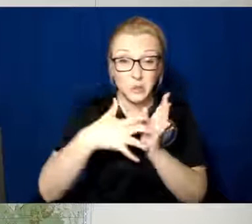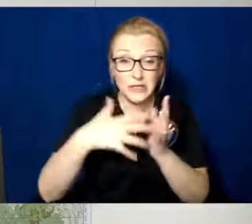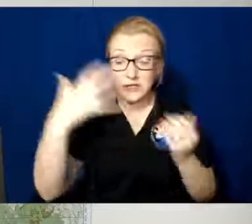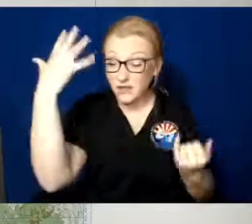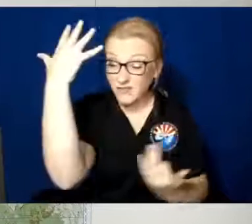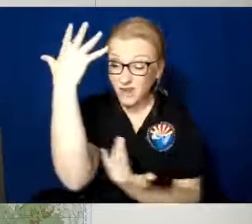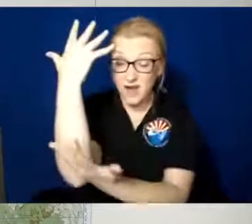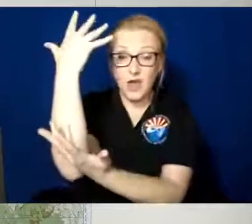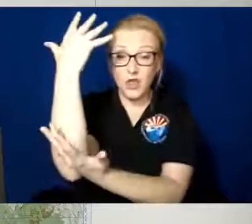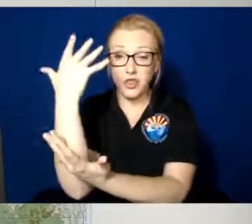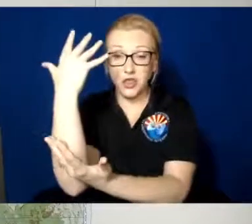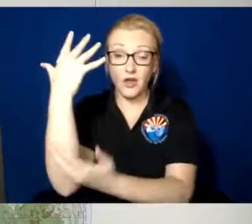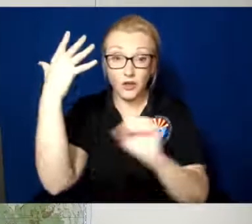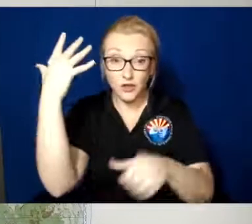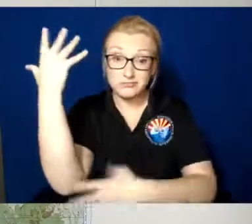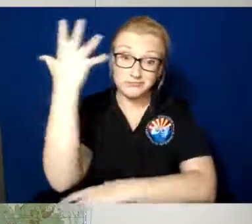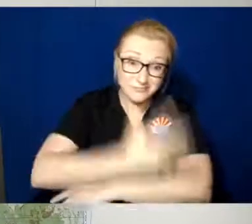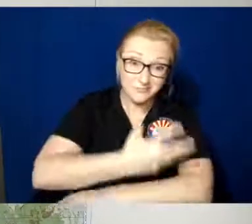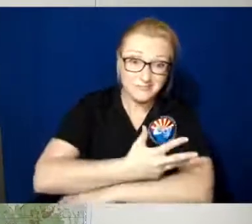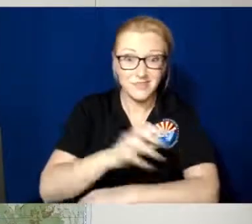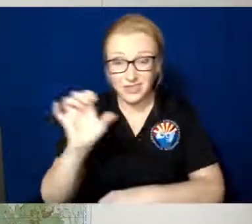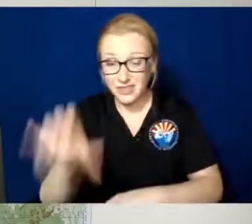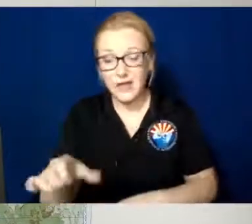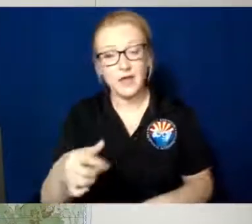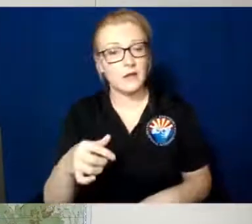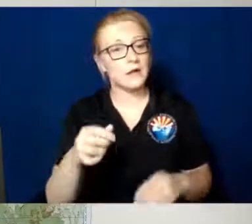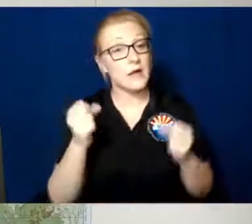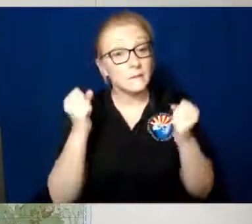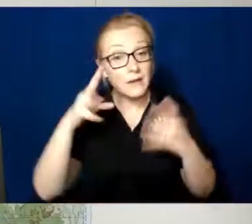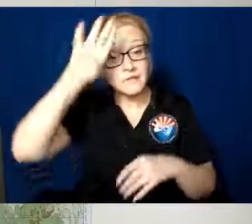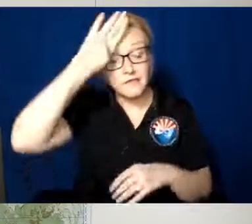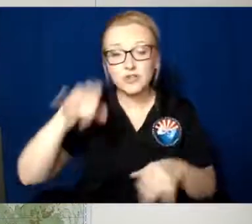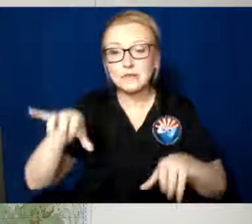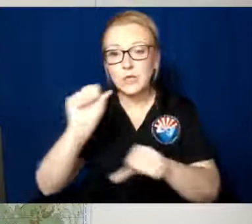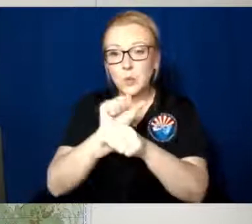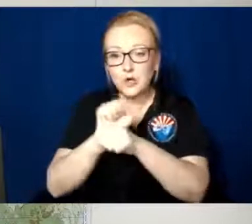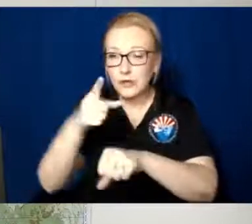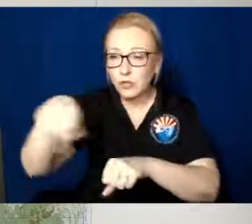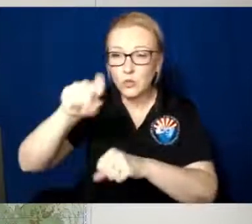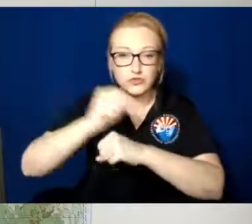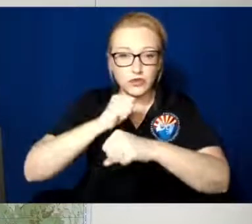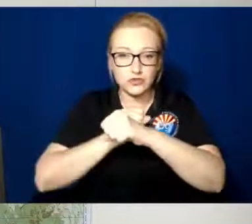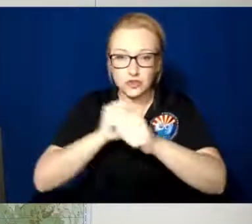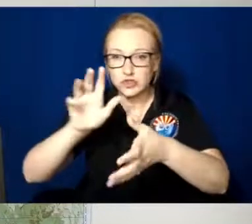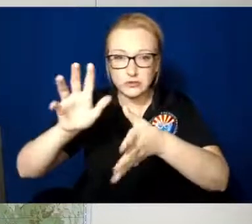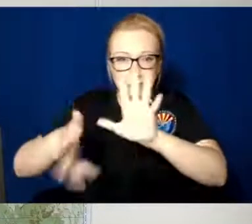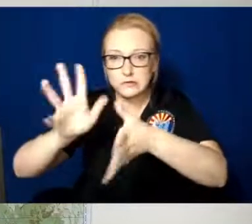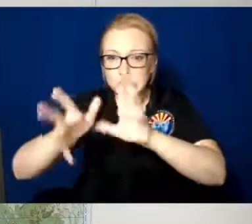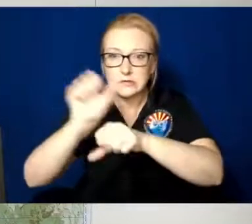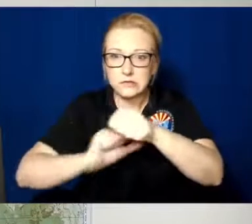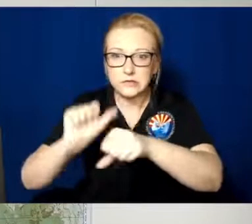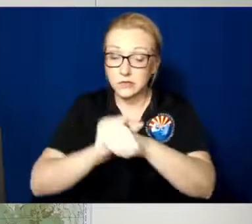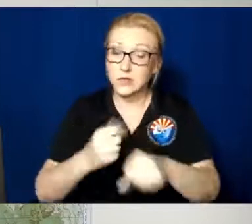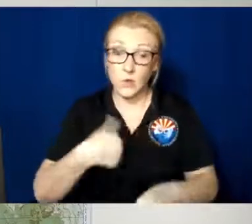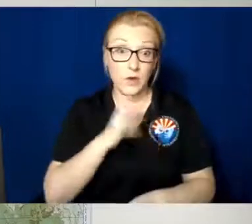there with our crews, working around some of the structures that remain in there. We're going to be working that operation very hard for the next